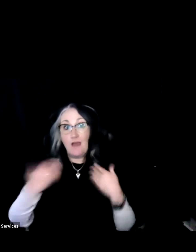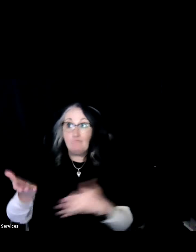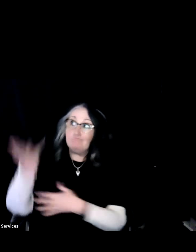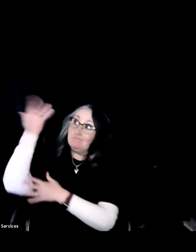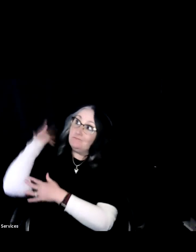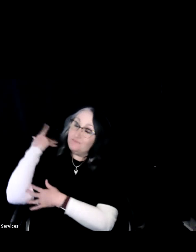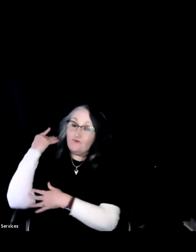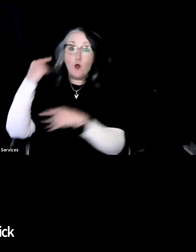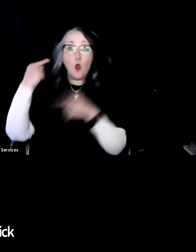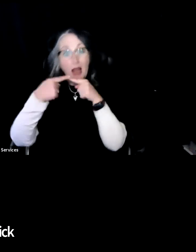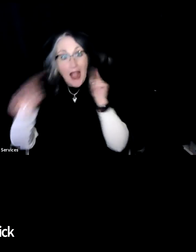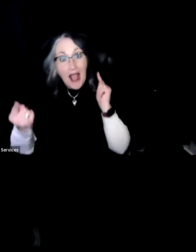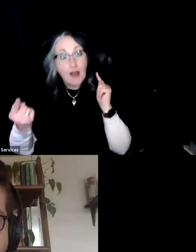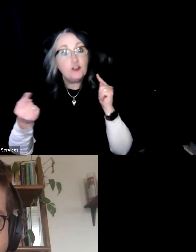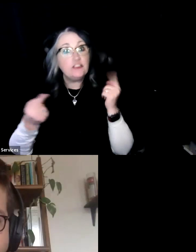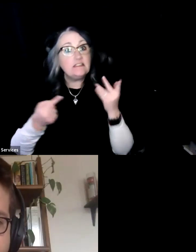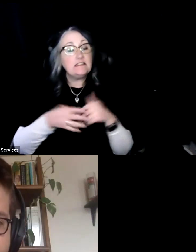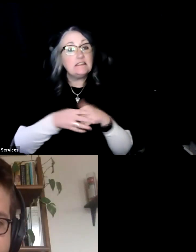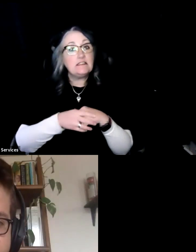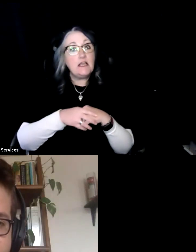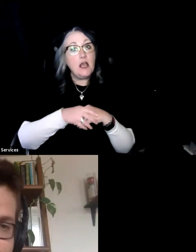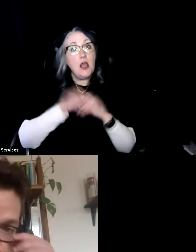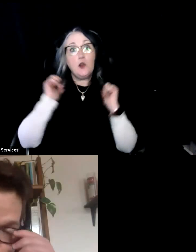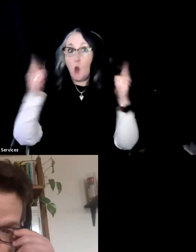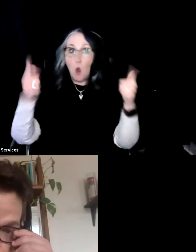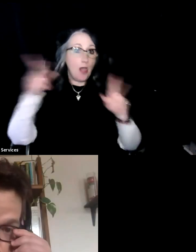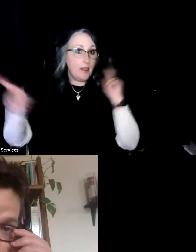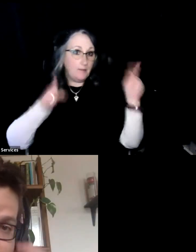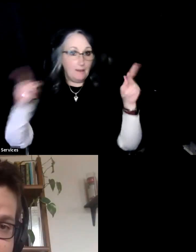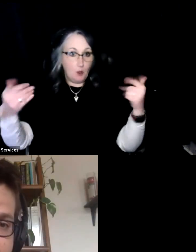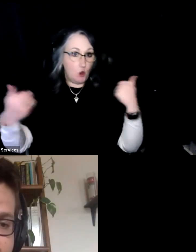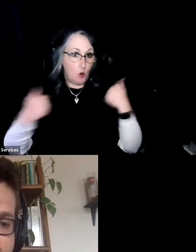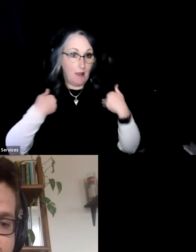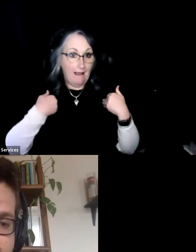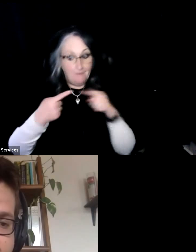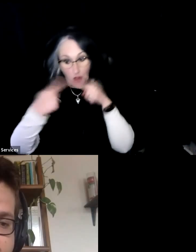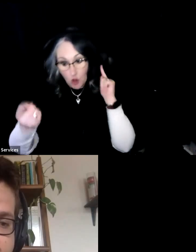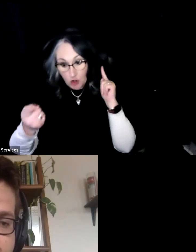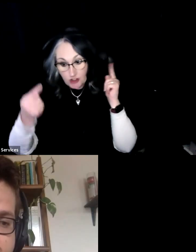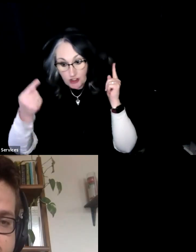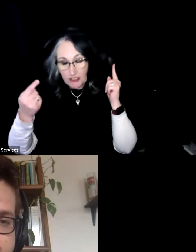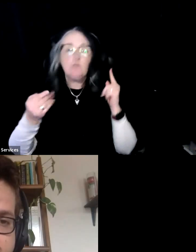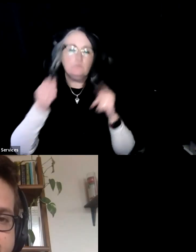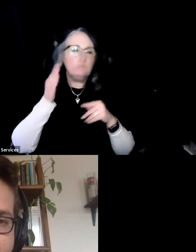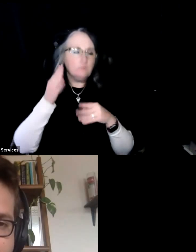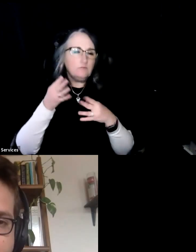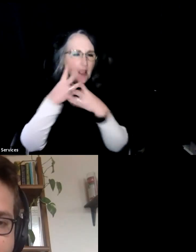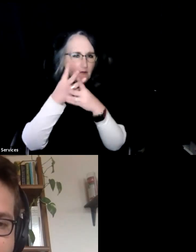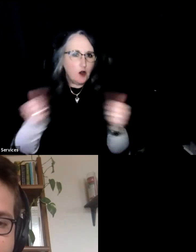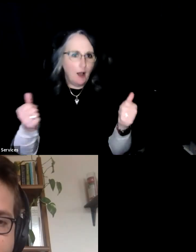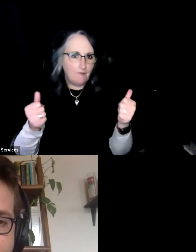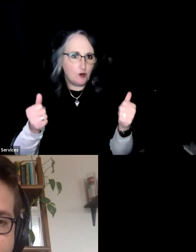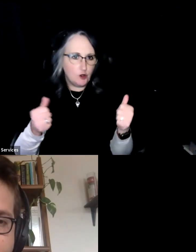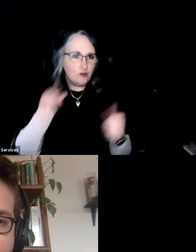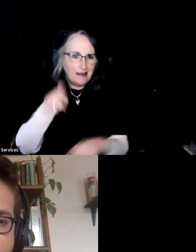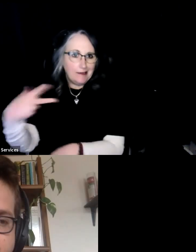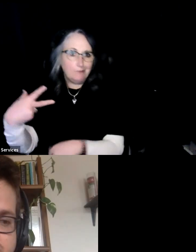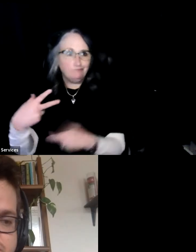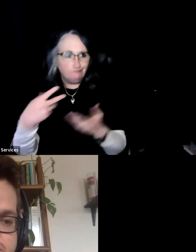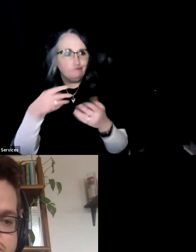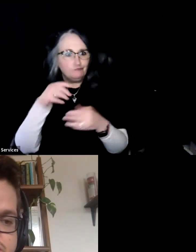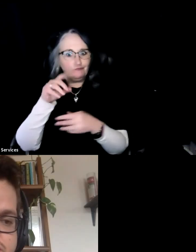allergies, and all of those who have had allergic reactions have recovered after treatment. So this is why we are confident to